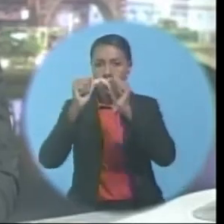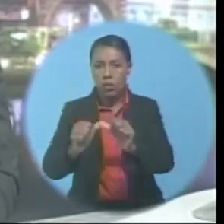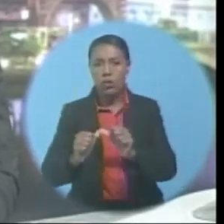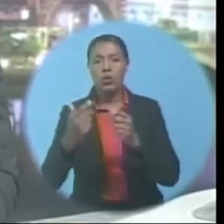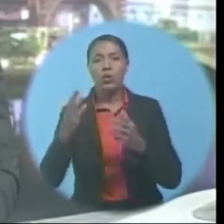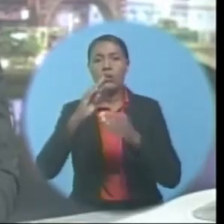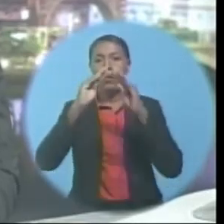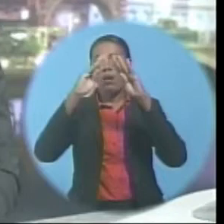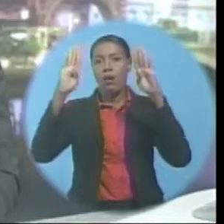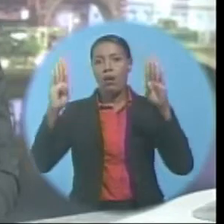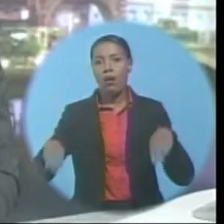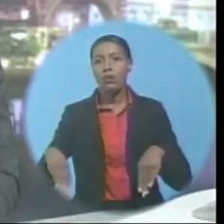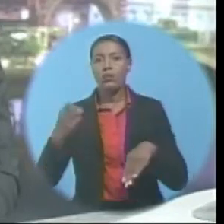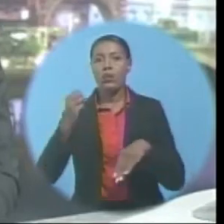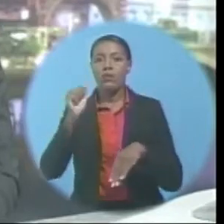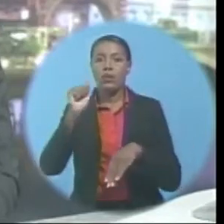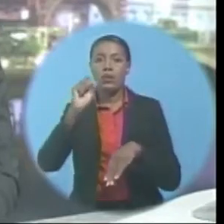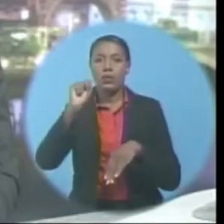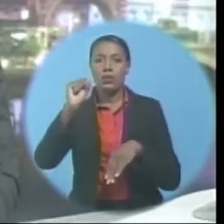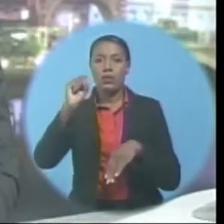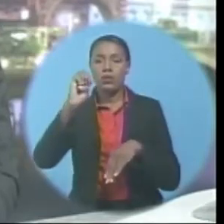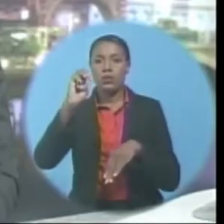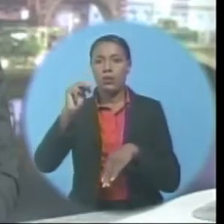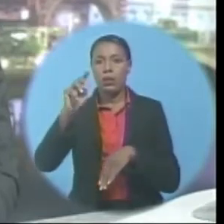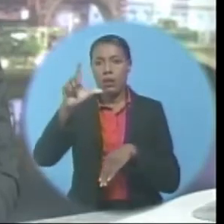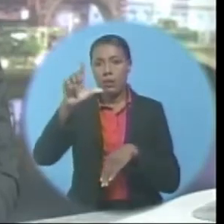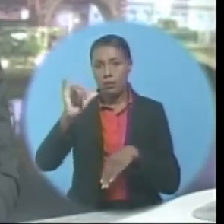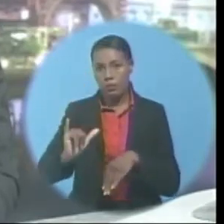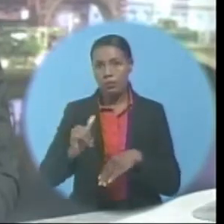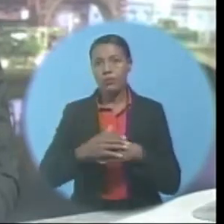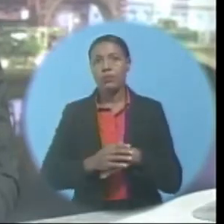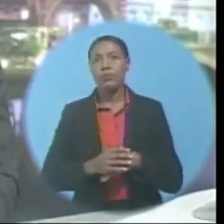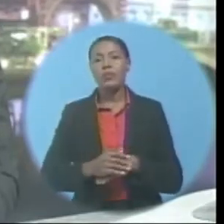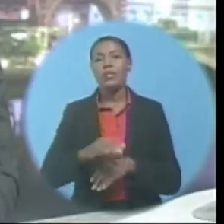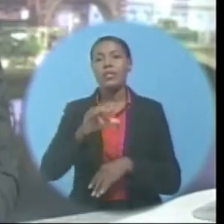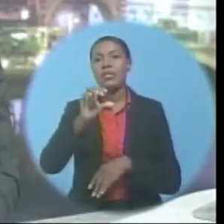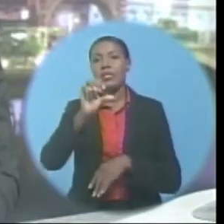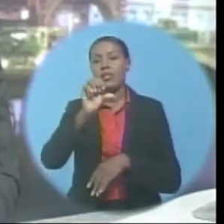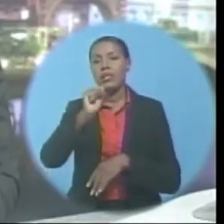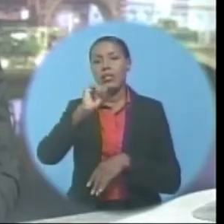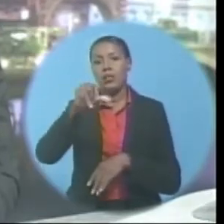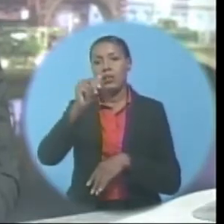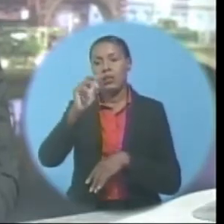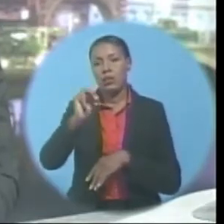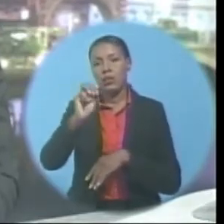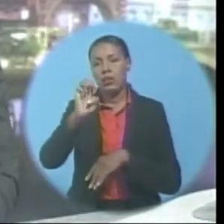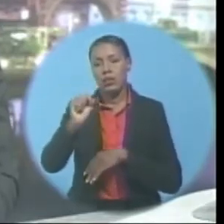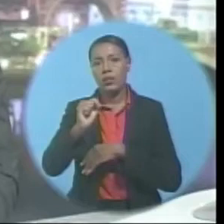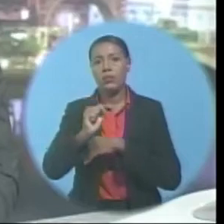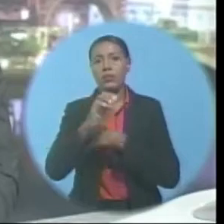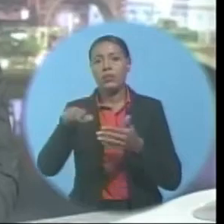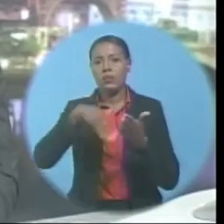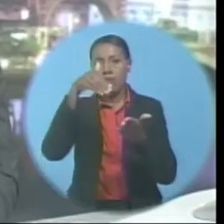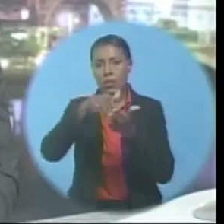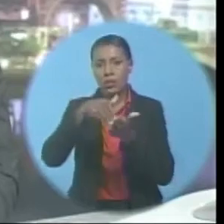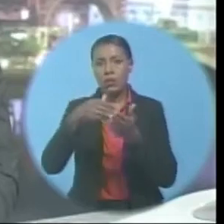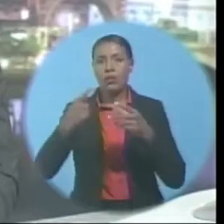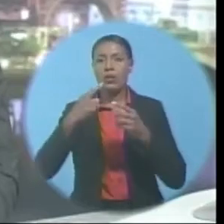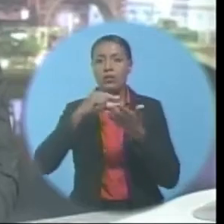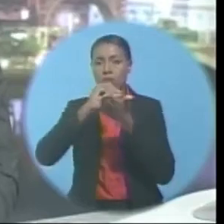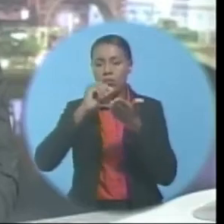House of Assembly. To this end, she says St. James Central MP Carrie Simmons has written to the Speaker of the House in